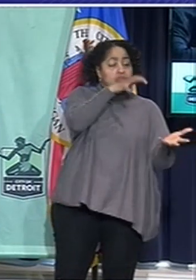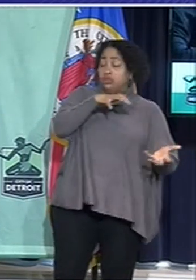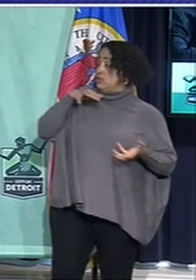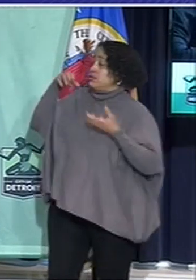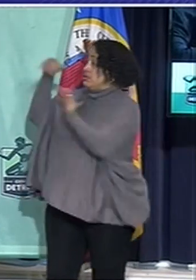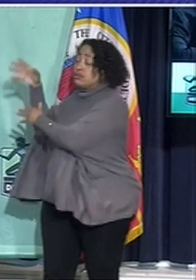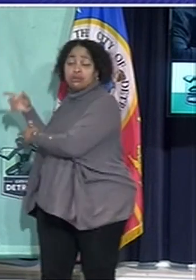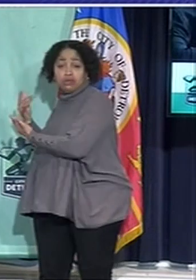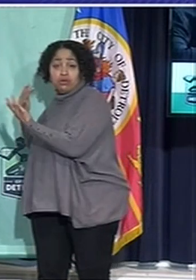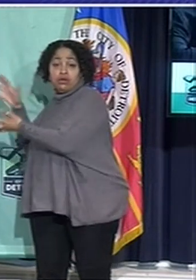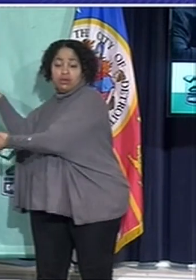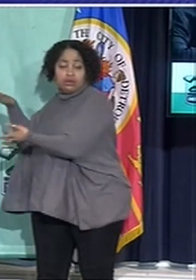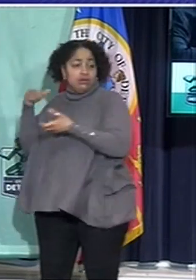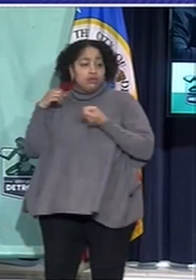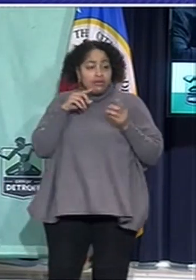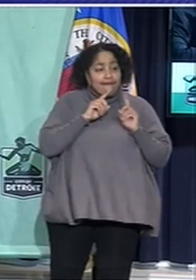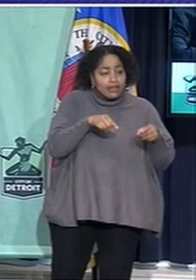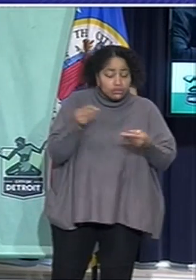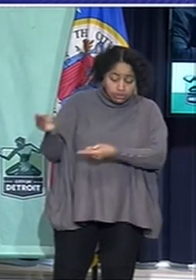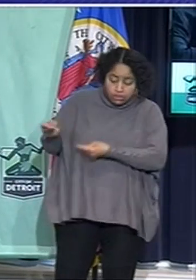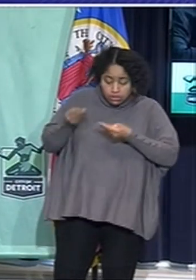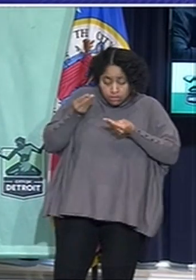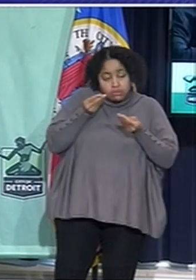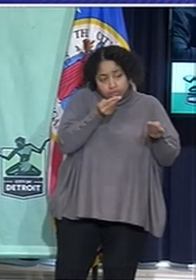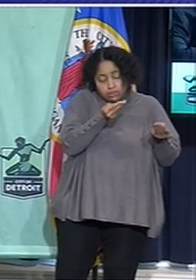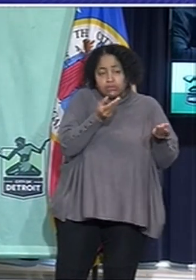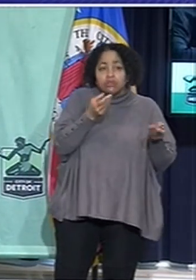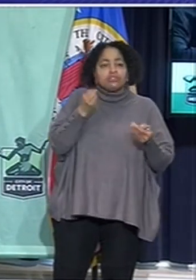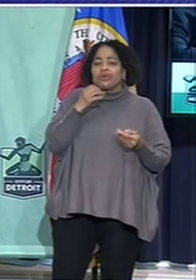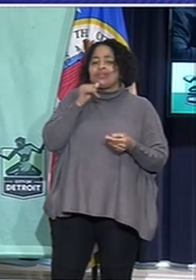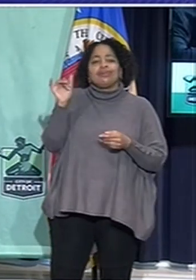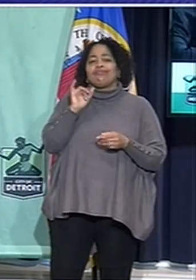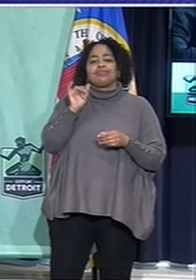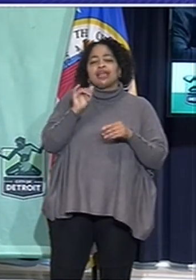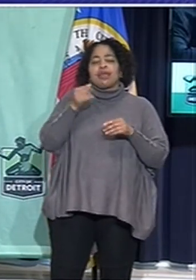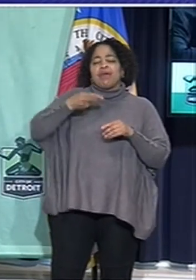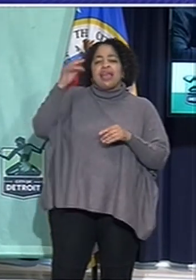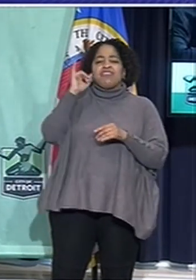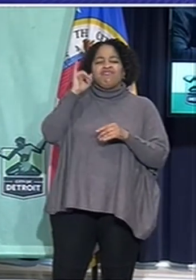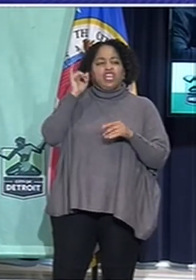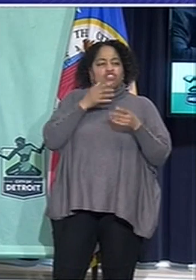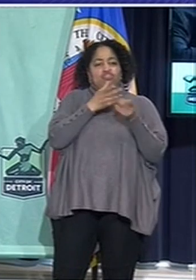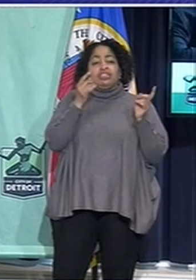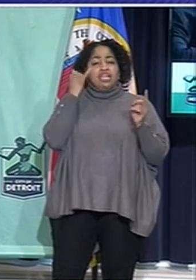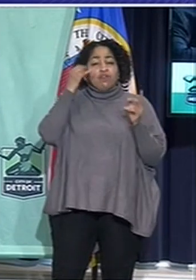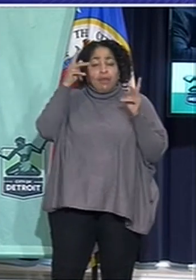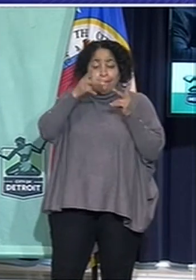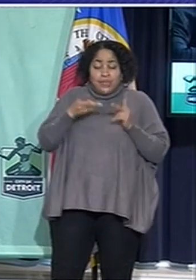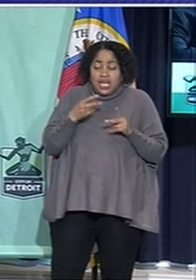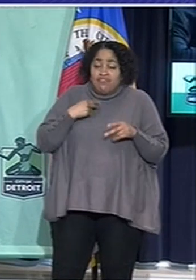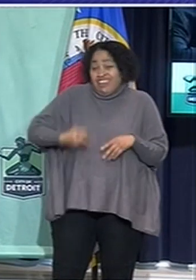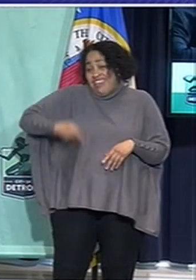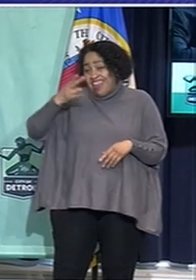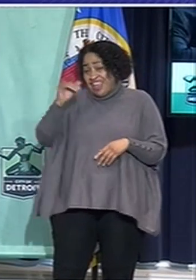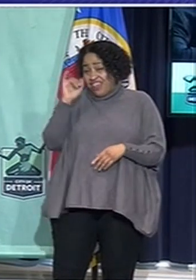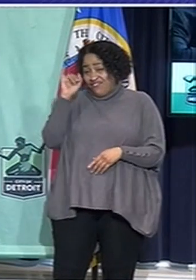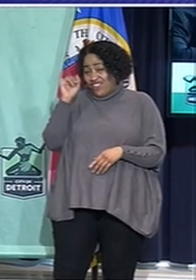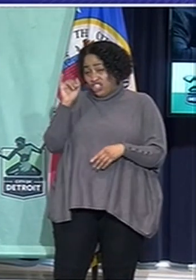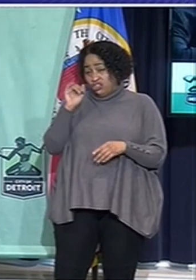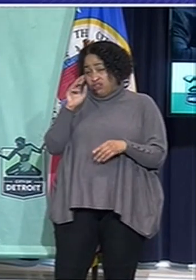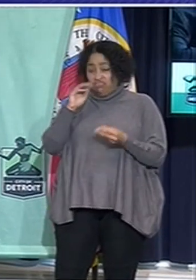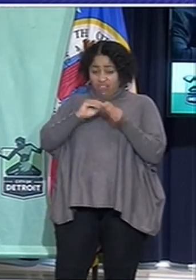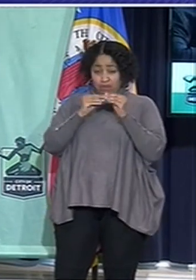have the same kind of high infection rates that we saw at the nursing homes. If we do run into a place that has a very high infection rate, we can always bring it in